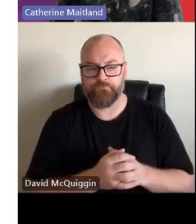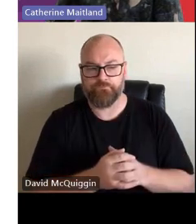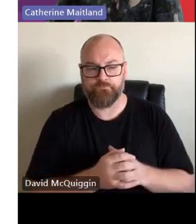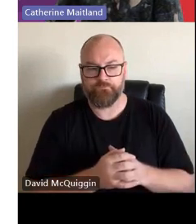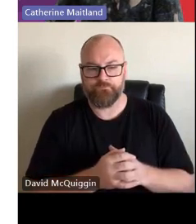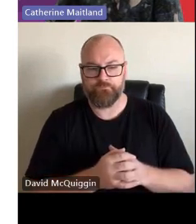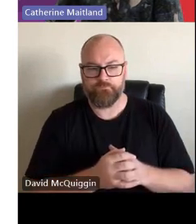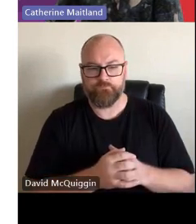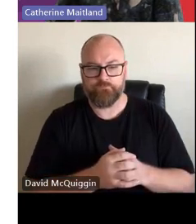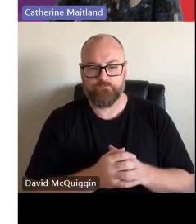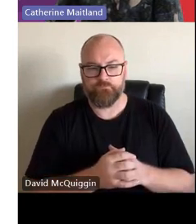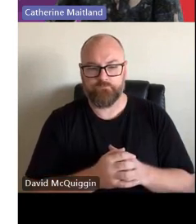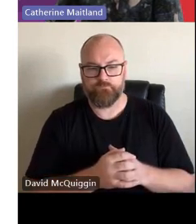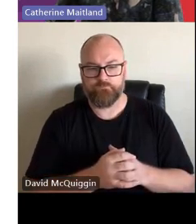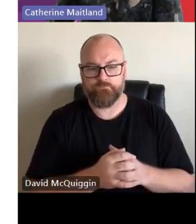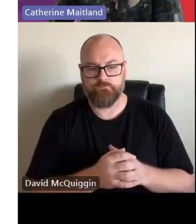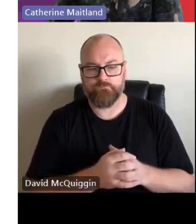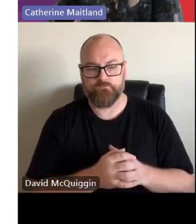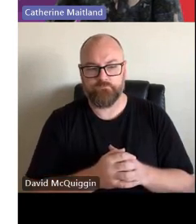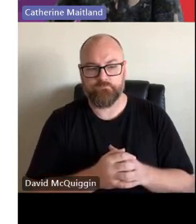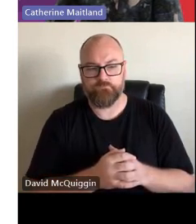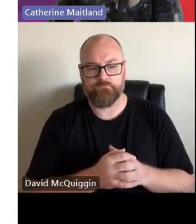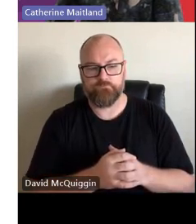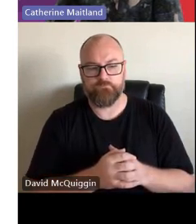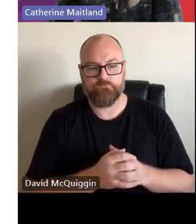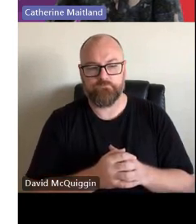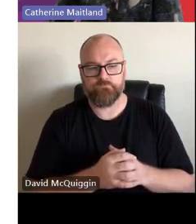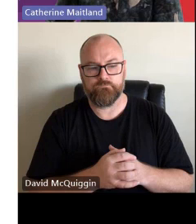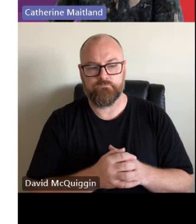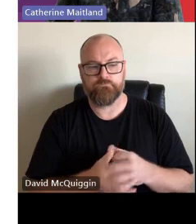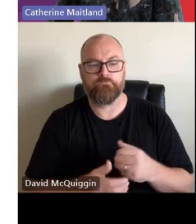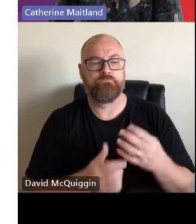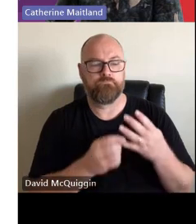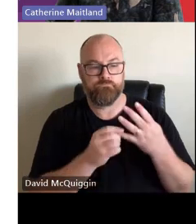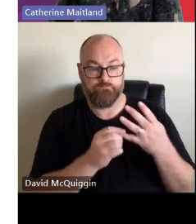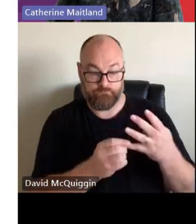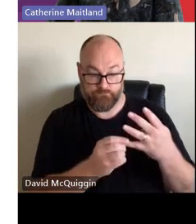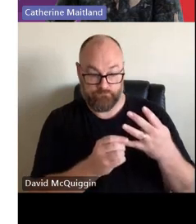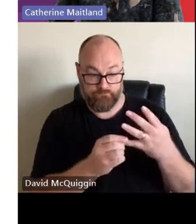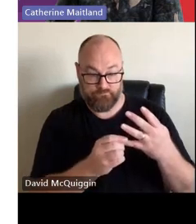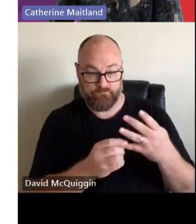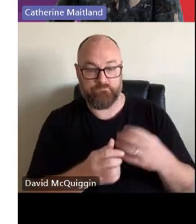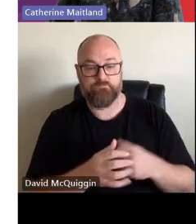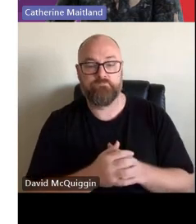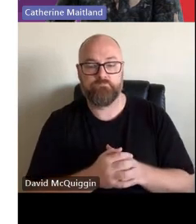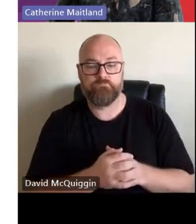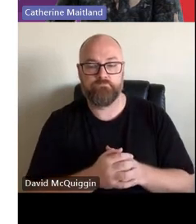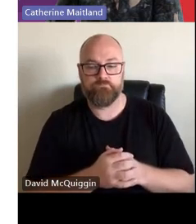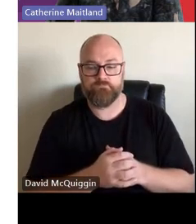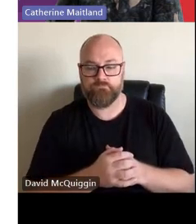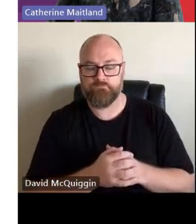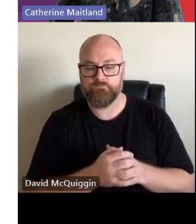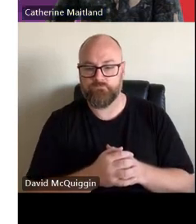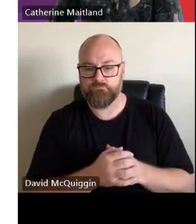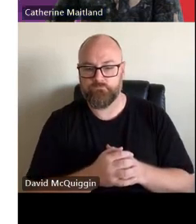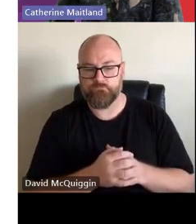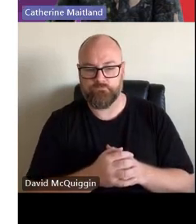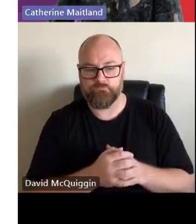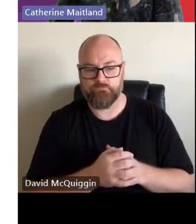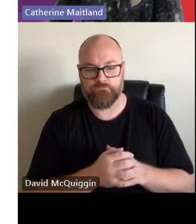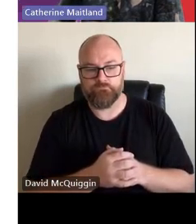reviewed since it was implemented. And 34% got the adjustment they requested and it's working well.